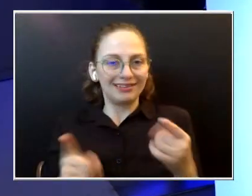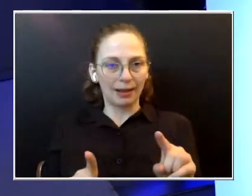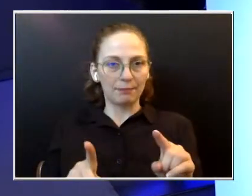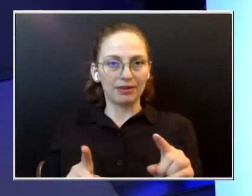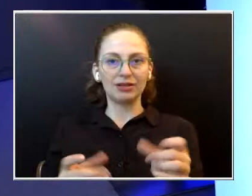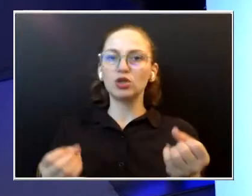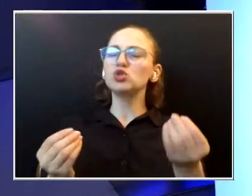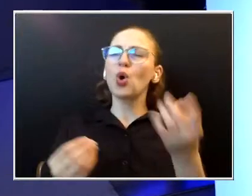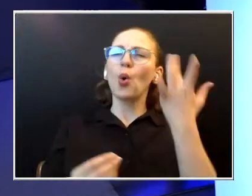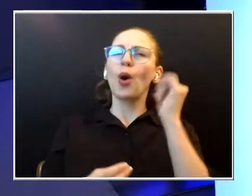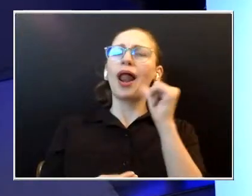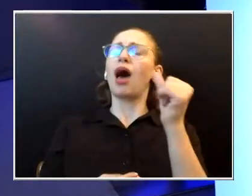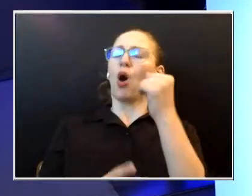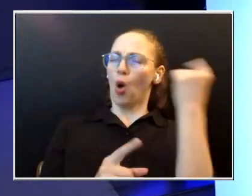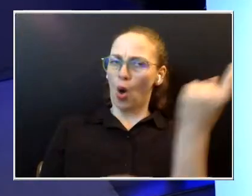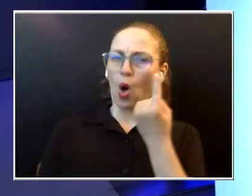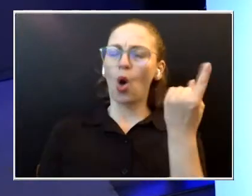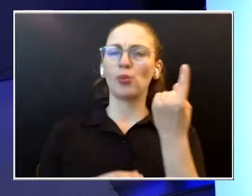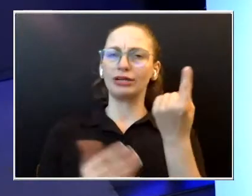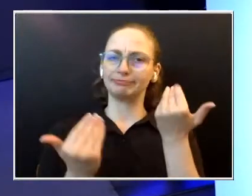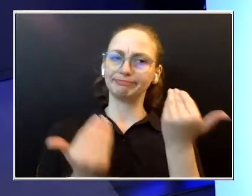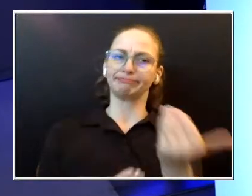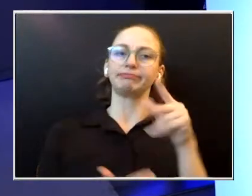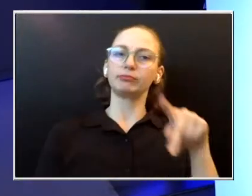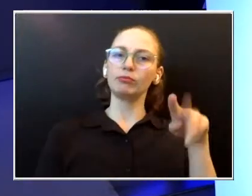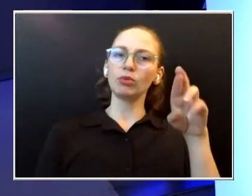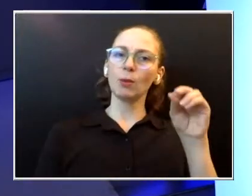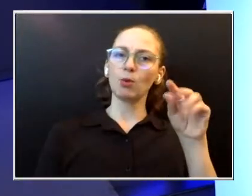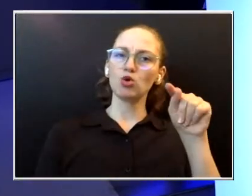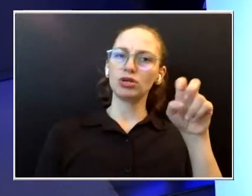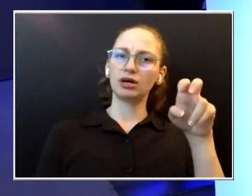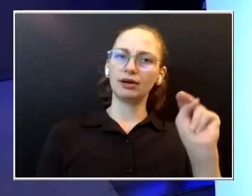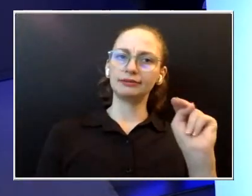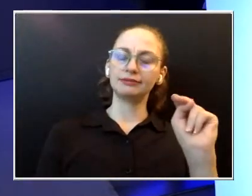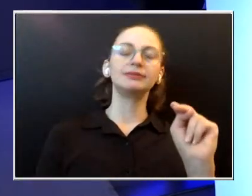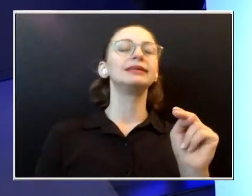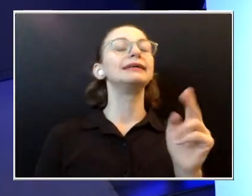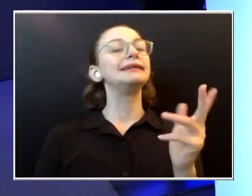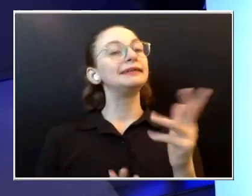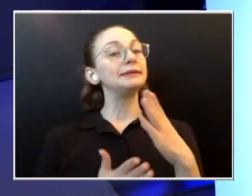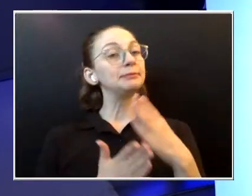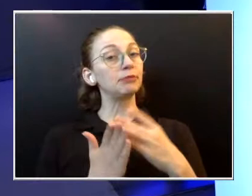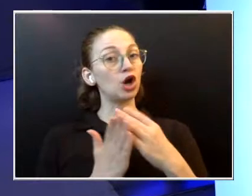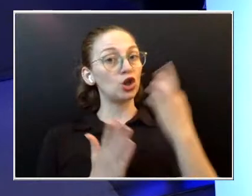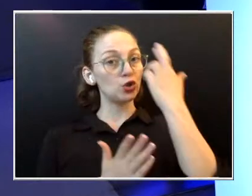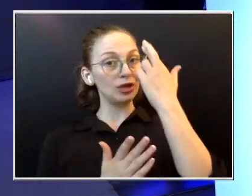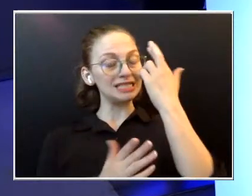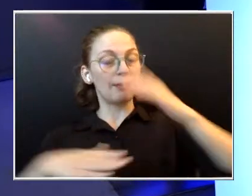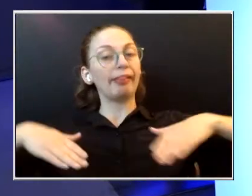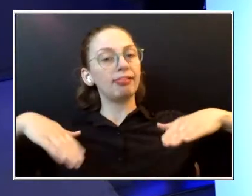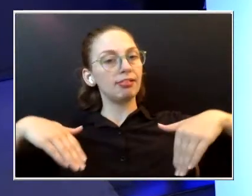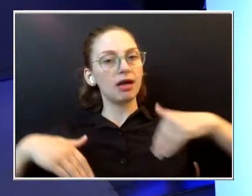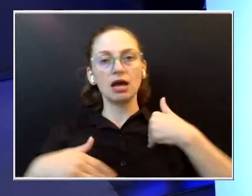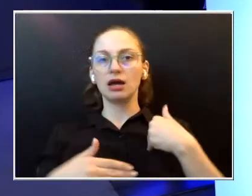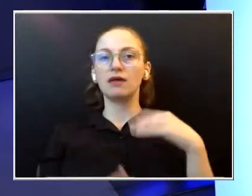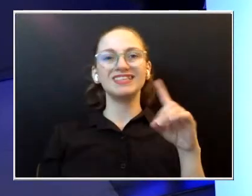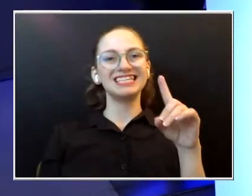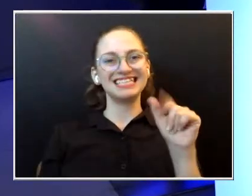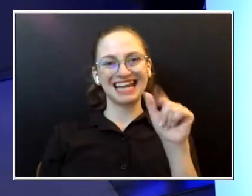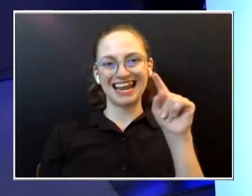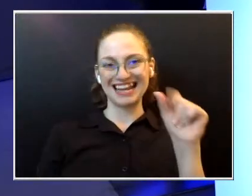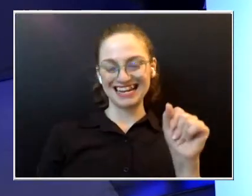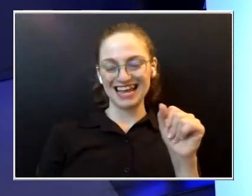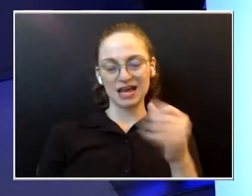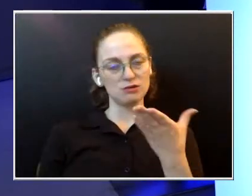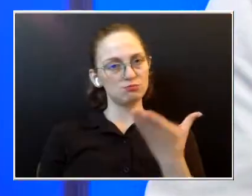So the part of it is we don't have the data to show that necessarily it's better in many clinical instances. That can limit